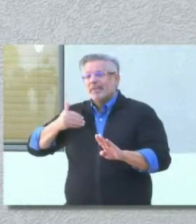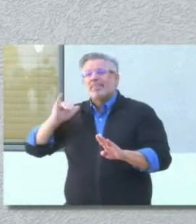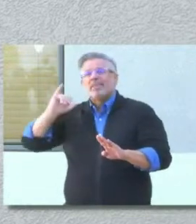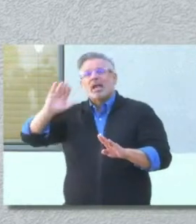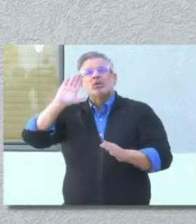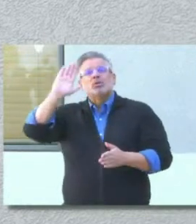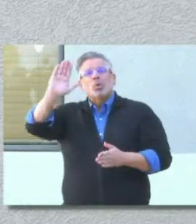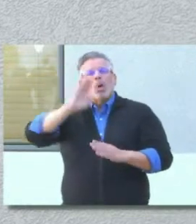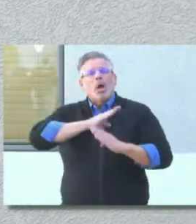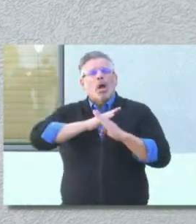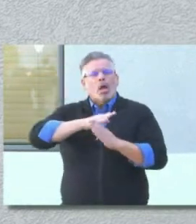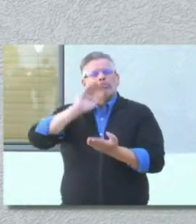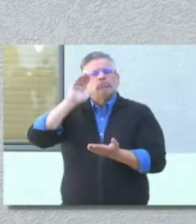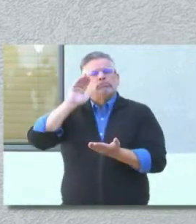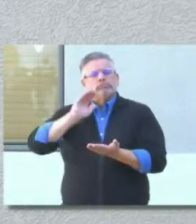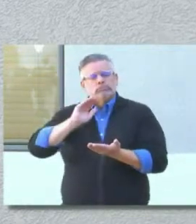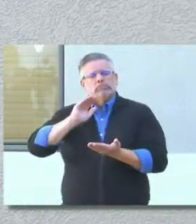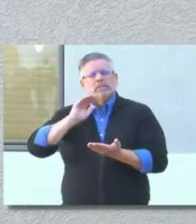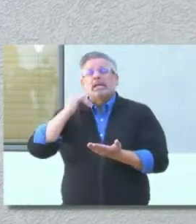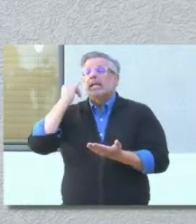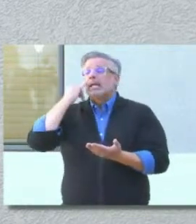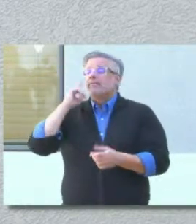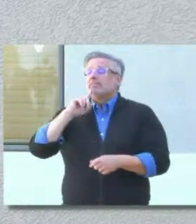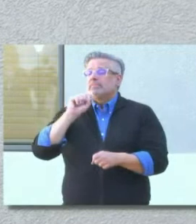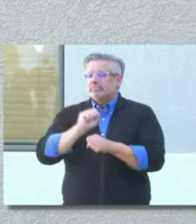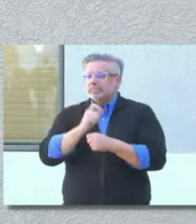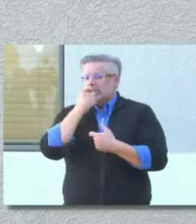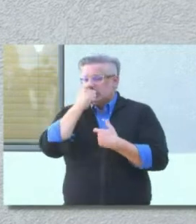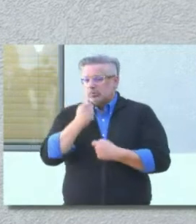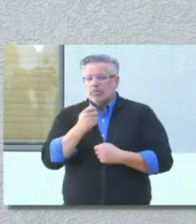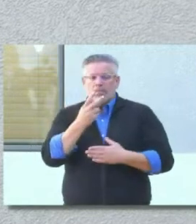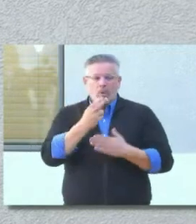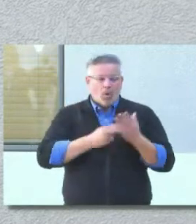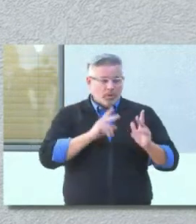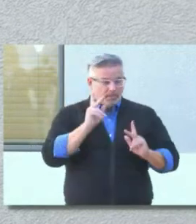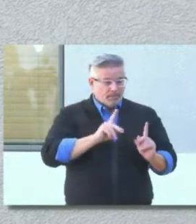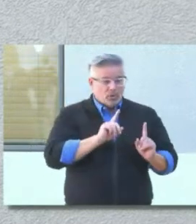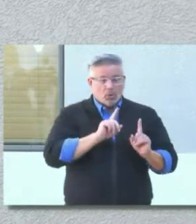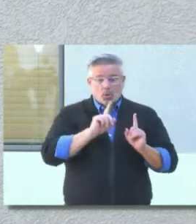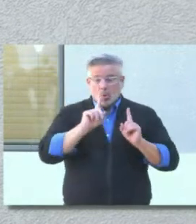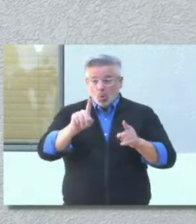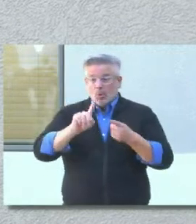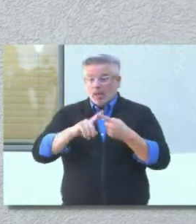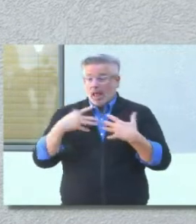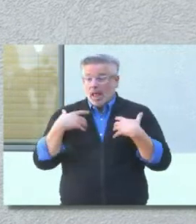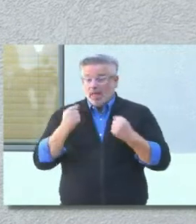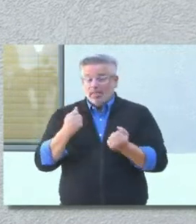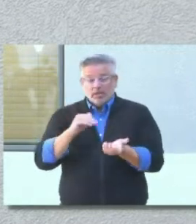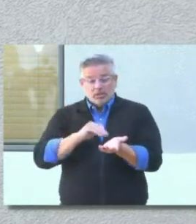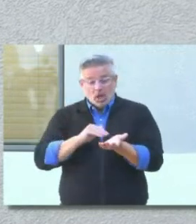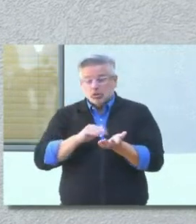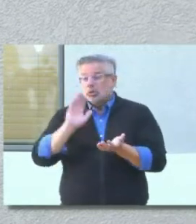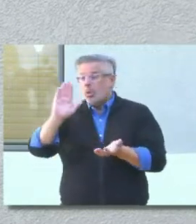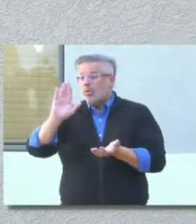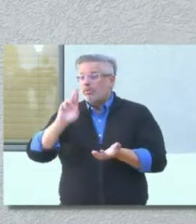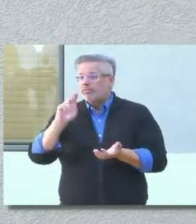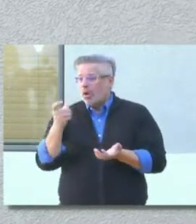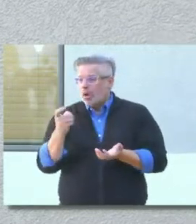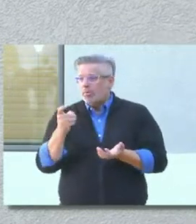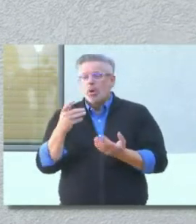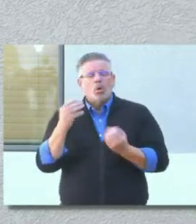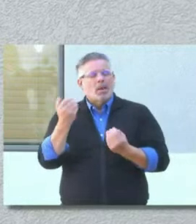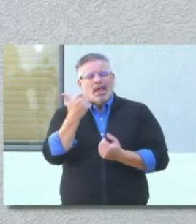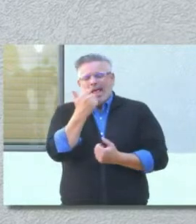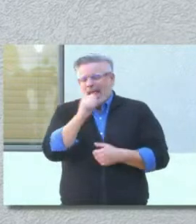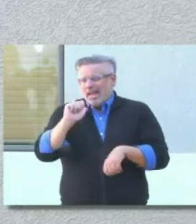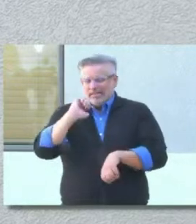that get yourself protected. And if you're interested, we're urging both people to go to their healthcare providers, go to their pharmacies, go to